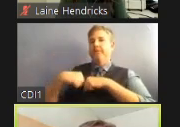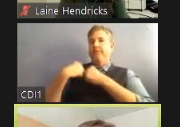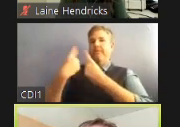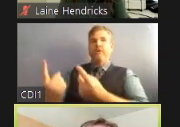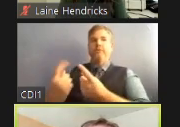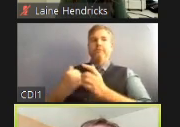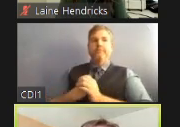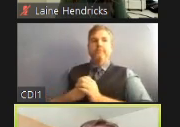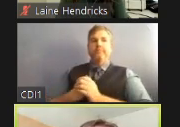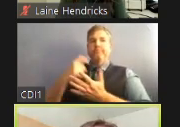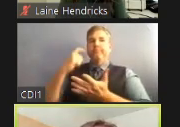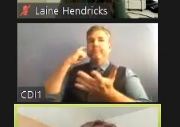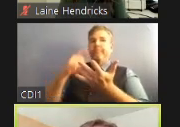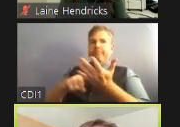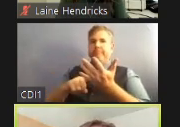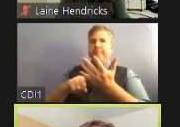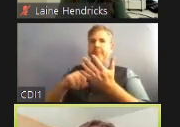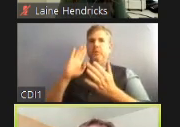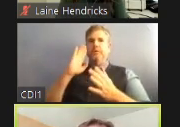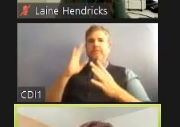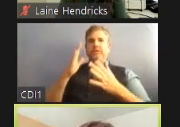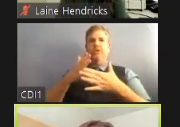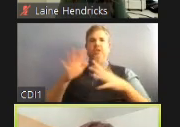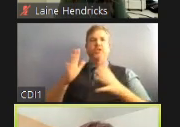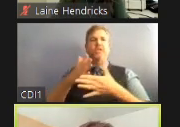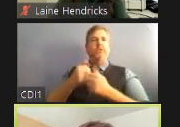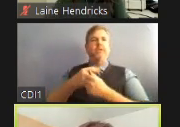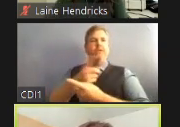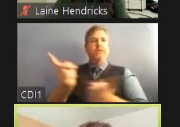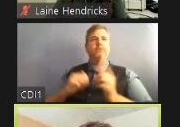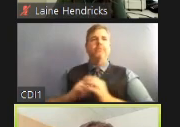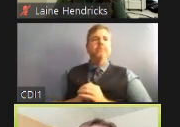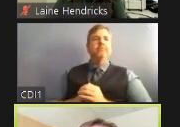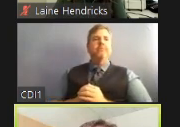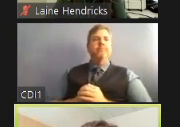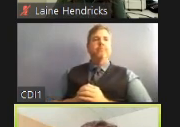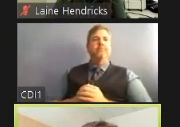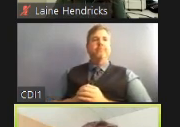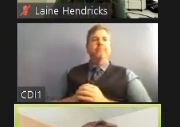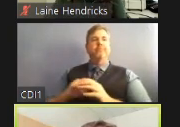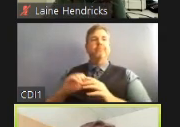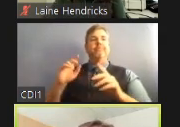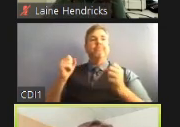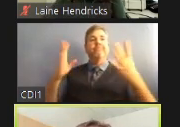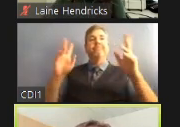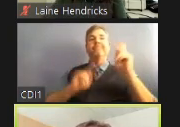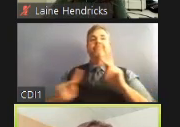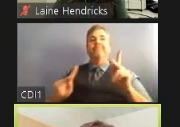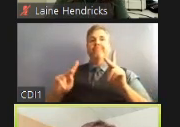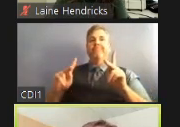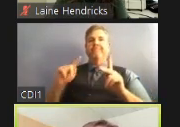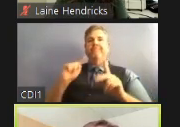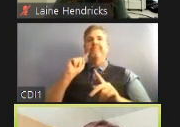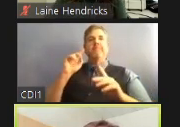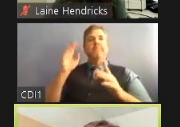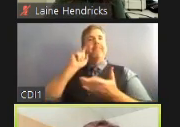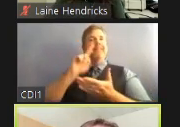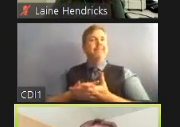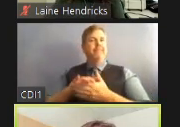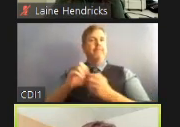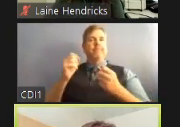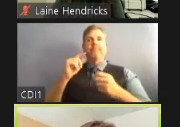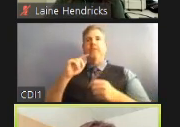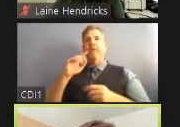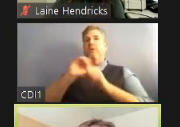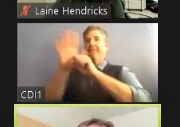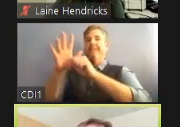results so far. The majority of respondents believe that COVID-19 is a serious threat to their family, but would not be able to properly quarantine at home or go to Novato because